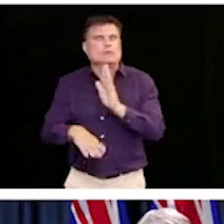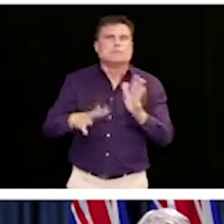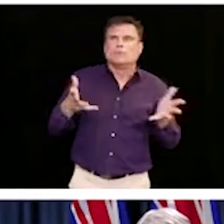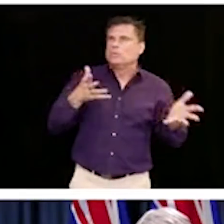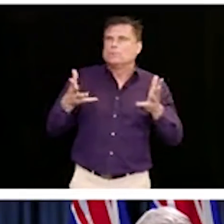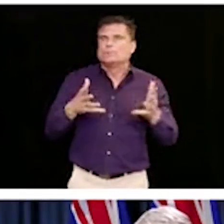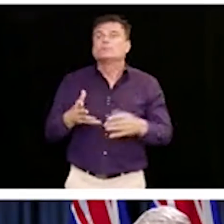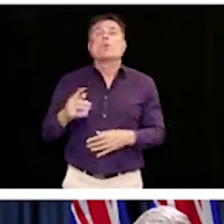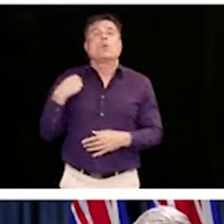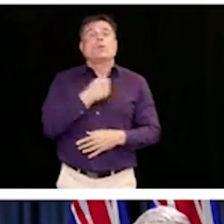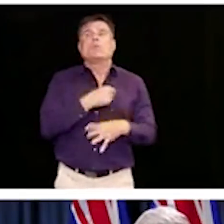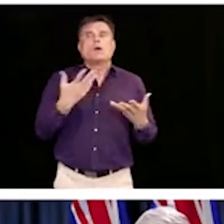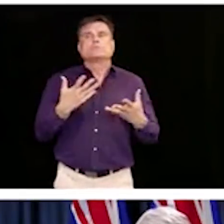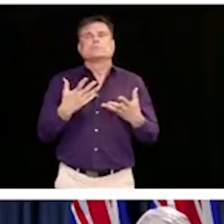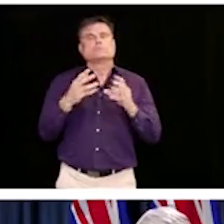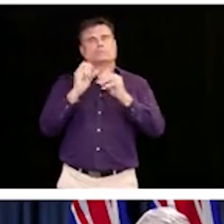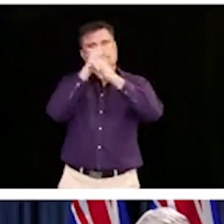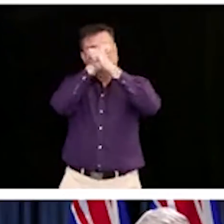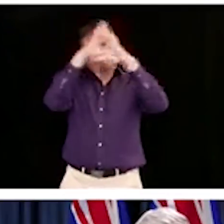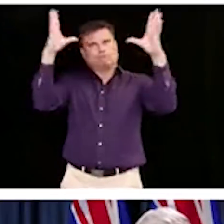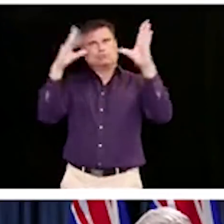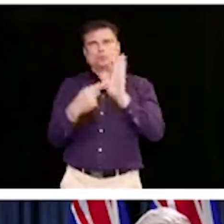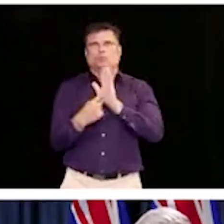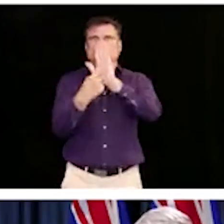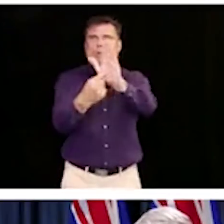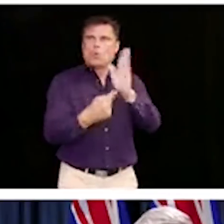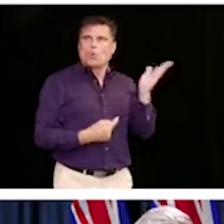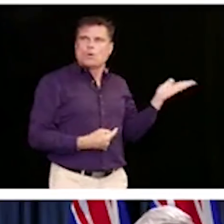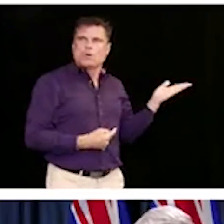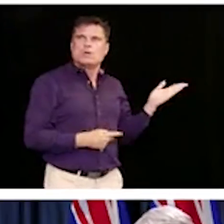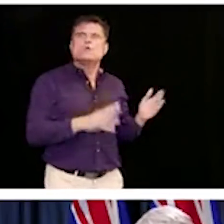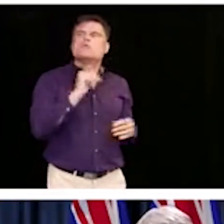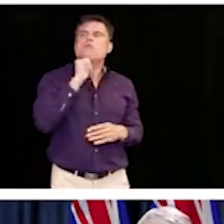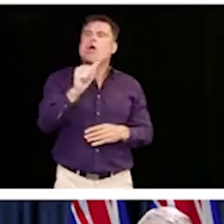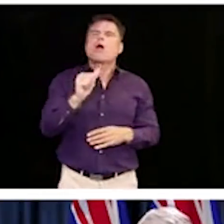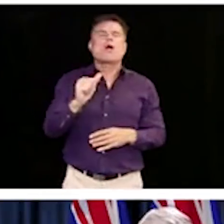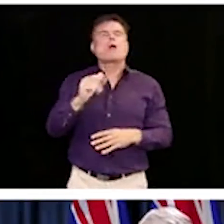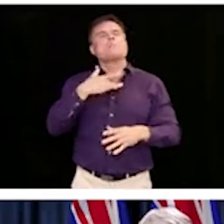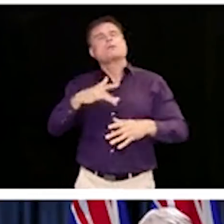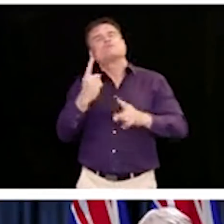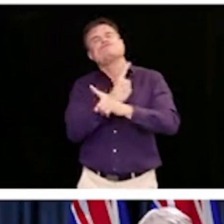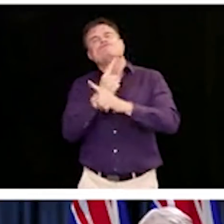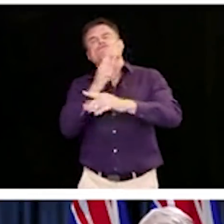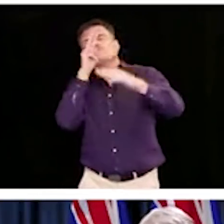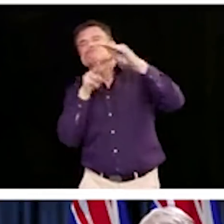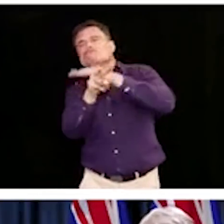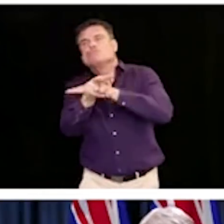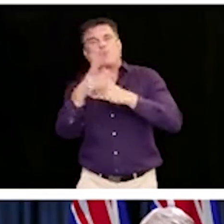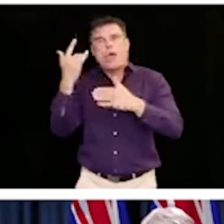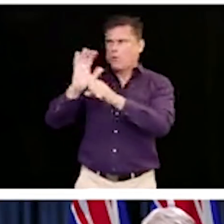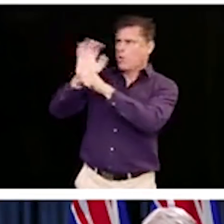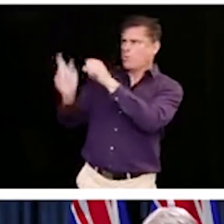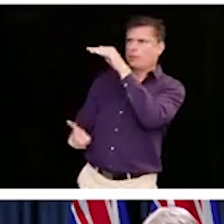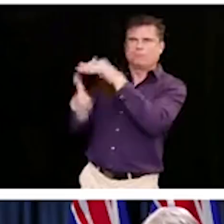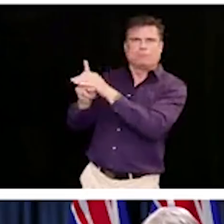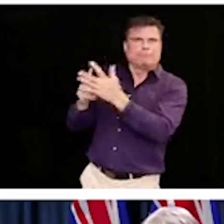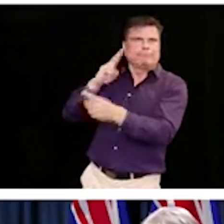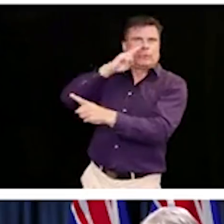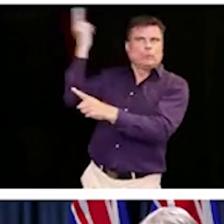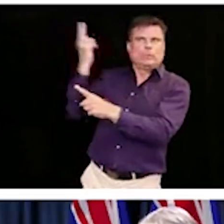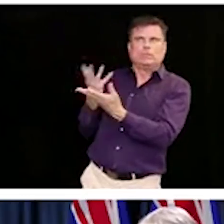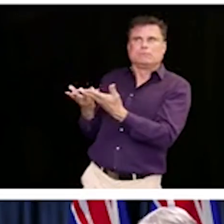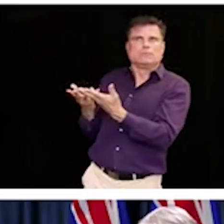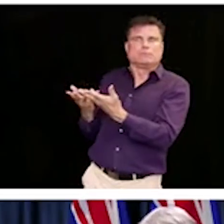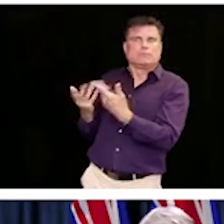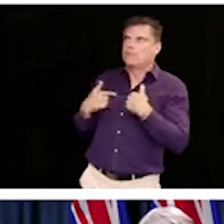a scenario rather than a typical forecast, because of the unprecedented nature of COVID-19 and the uncertainty